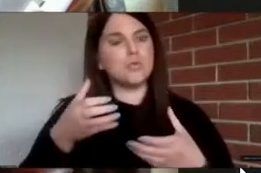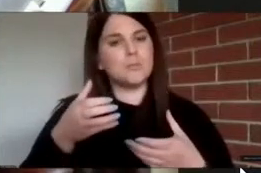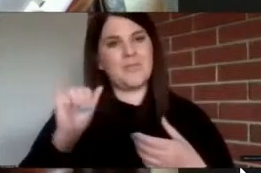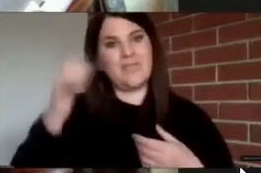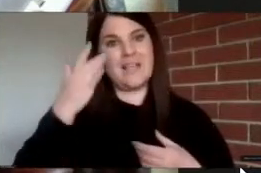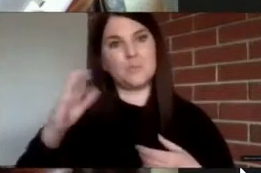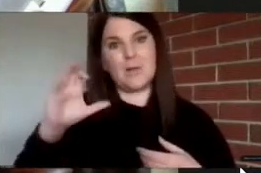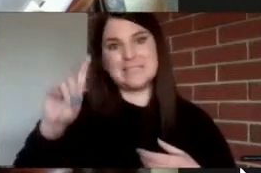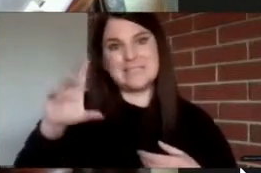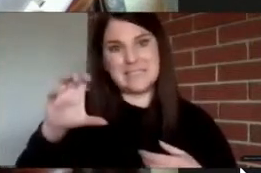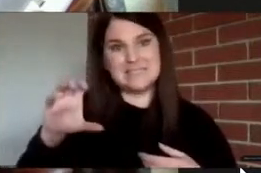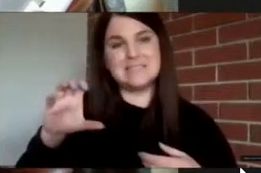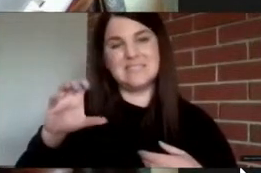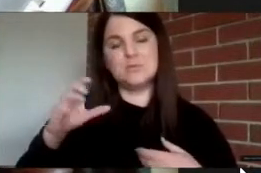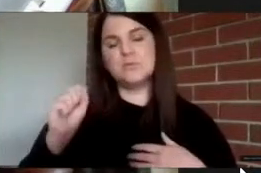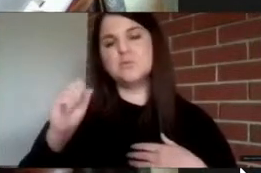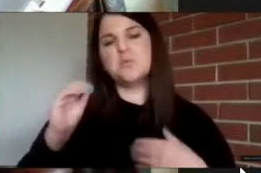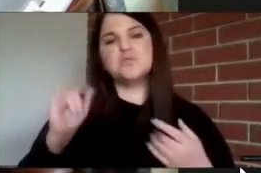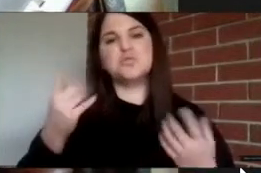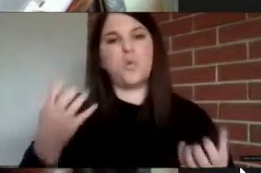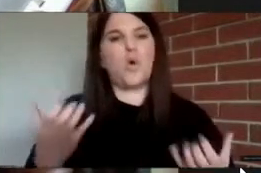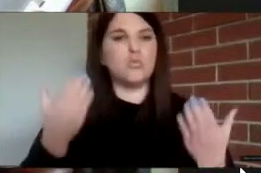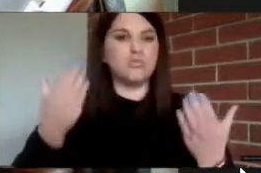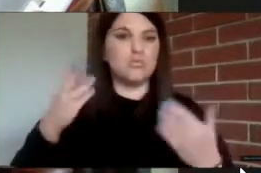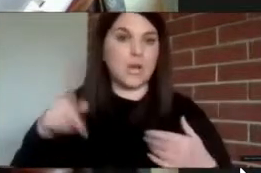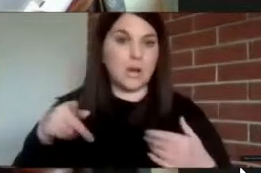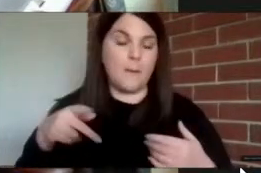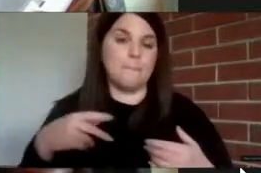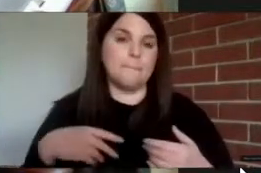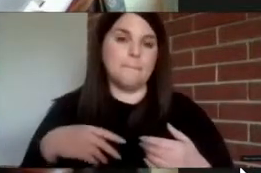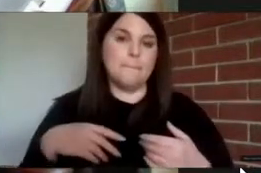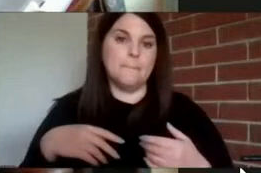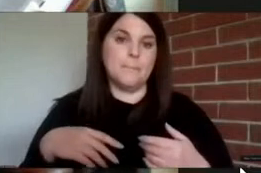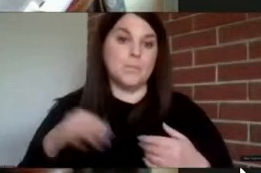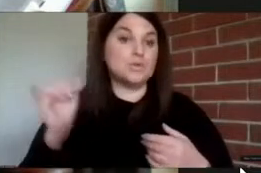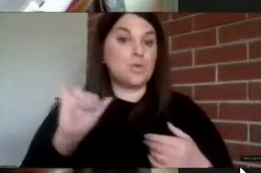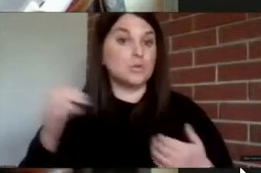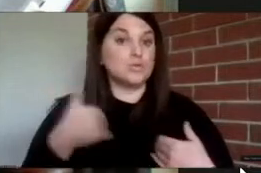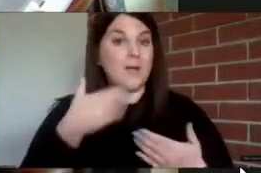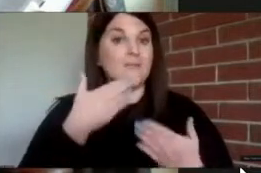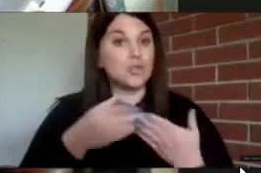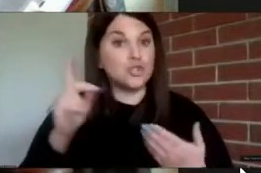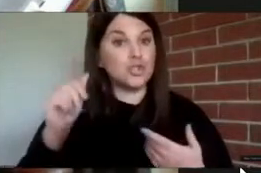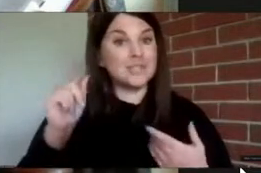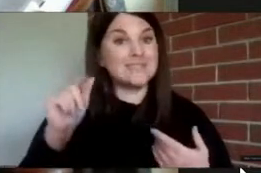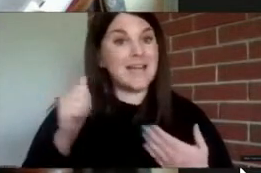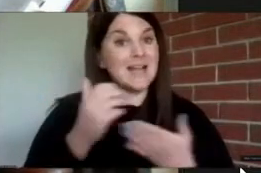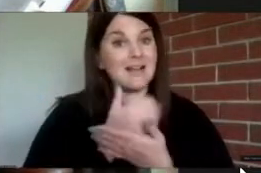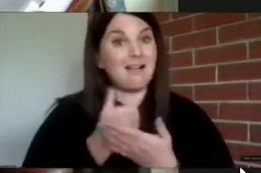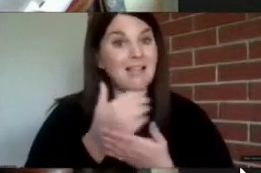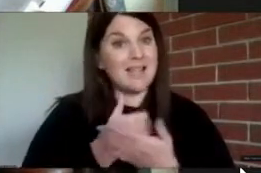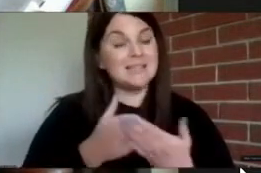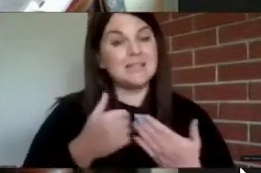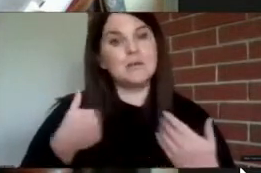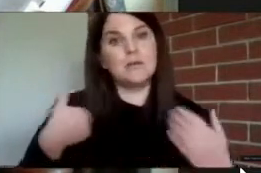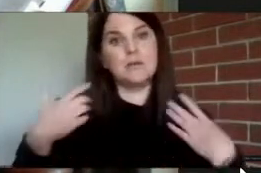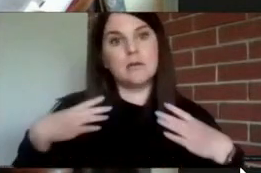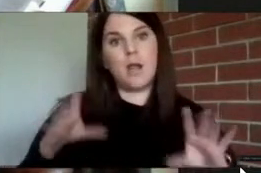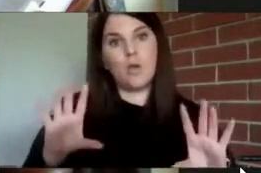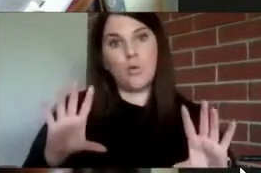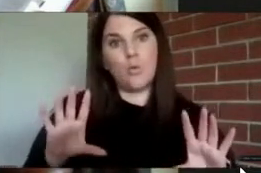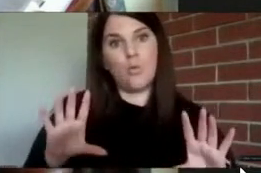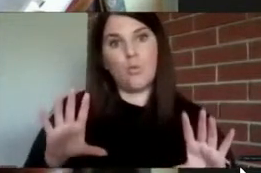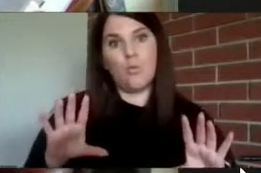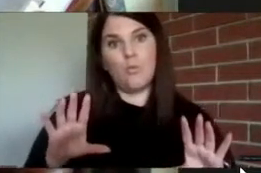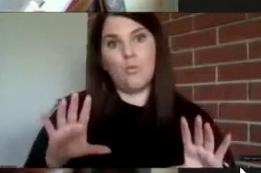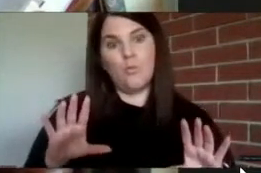Indian Health Service. So just wanted to bring that point, that there's also good data being collected. I know we want to expand and improve, and